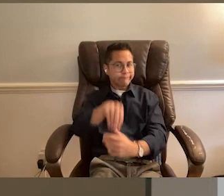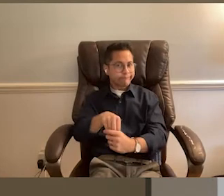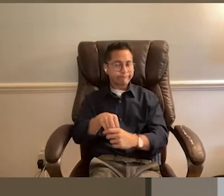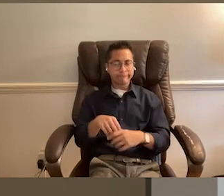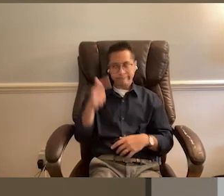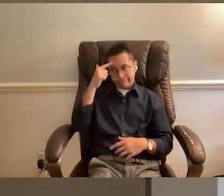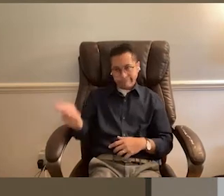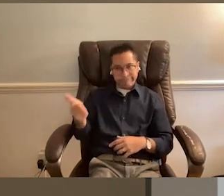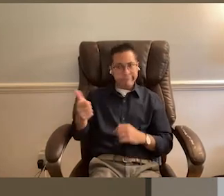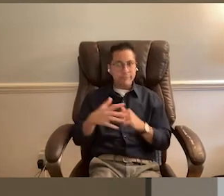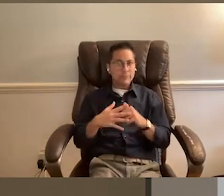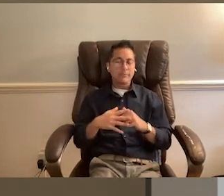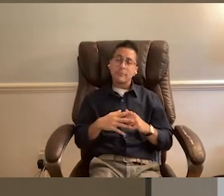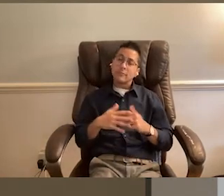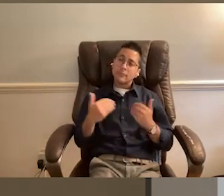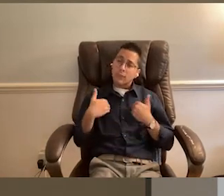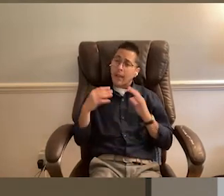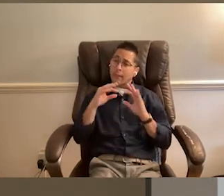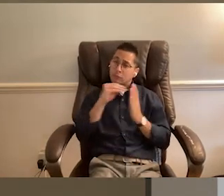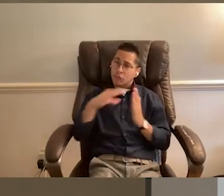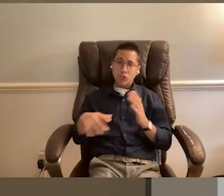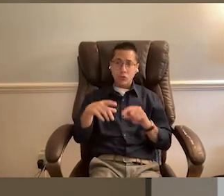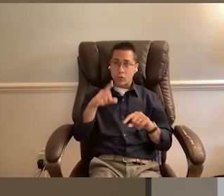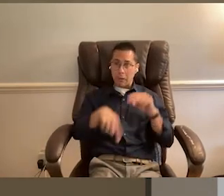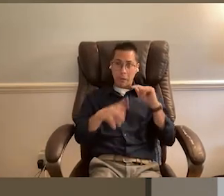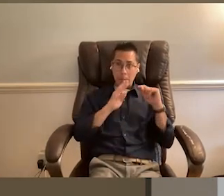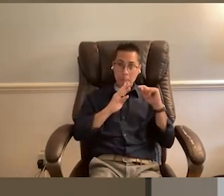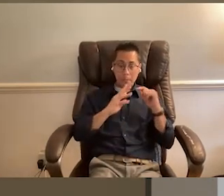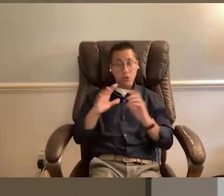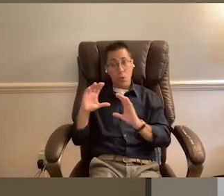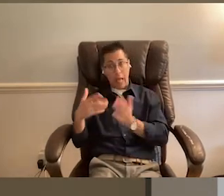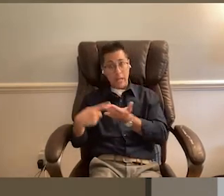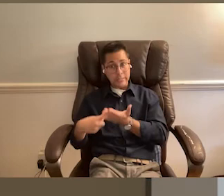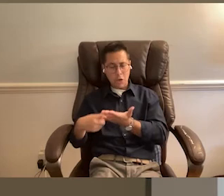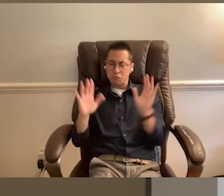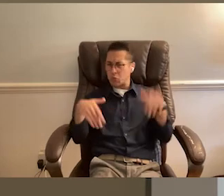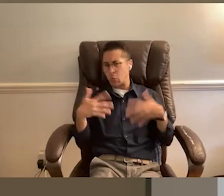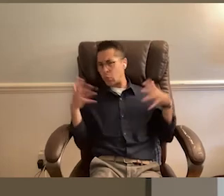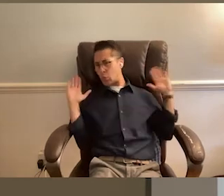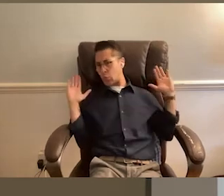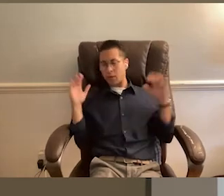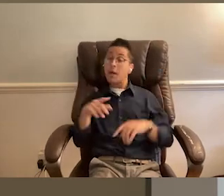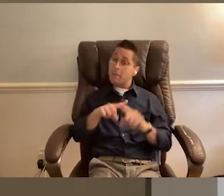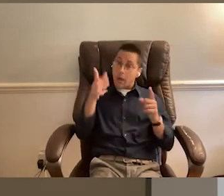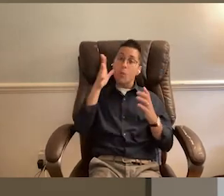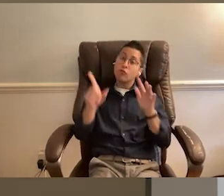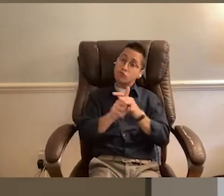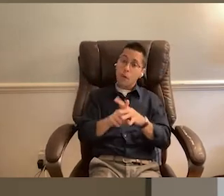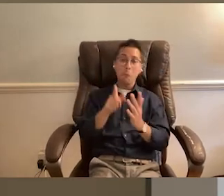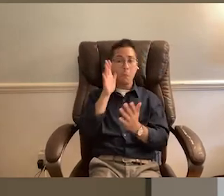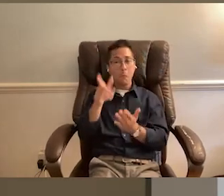Here is a adapted syllabi for a student. Let me see.